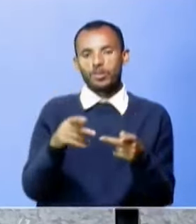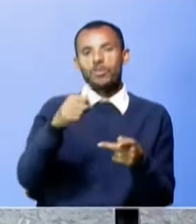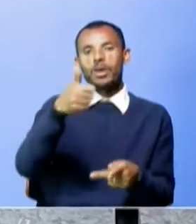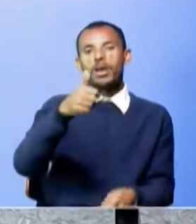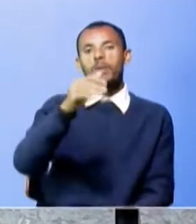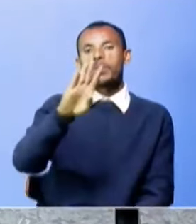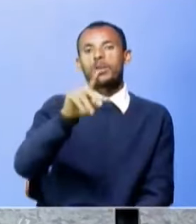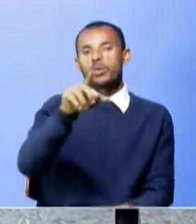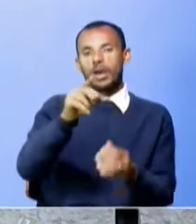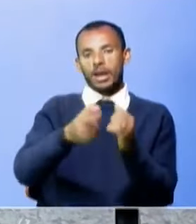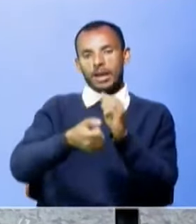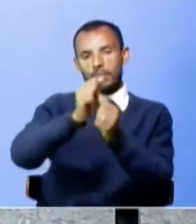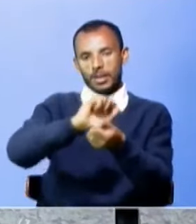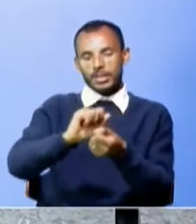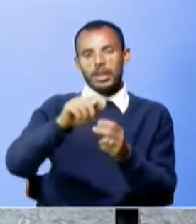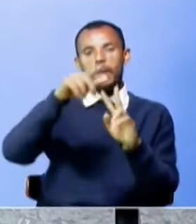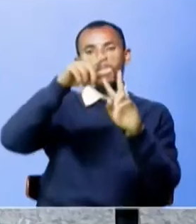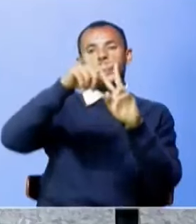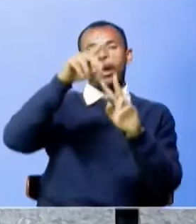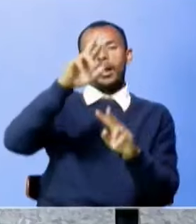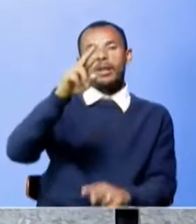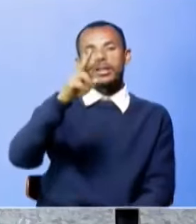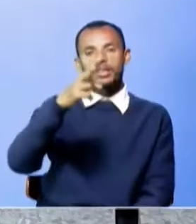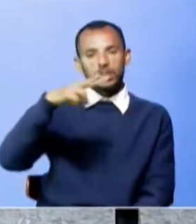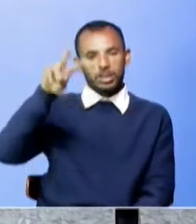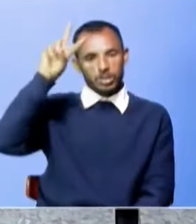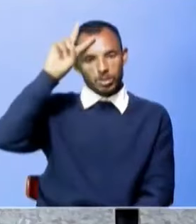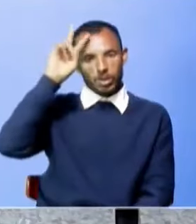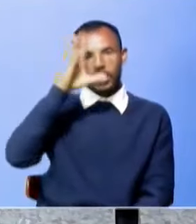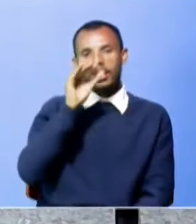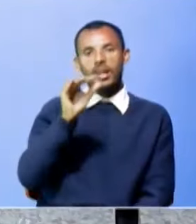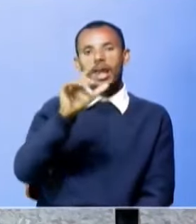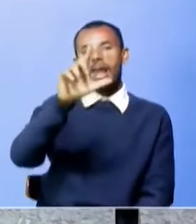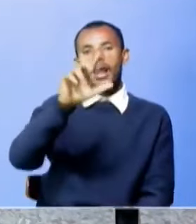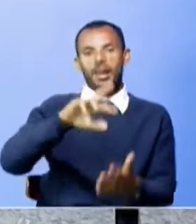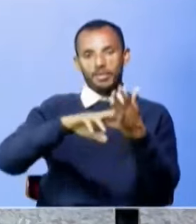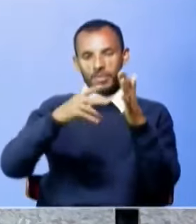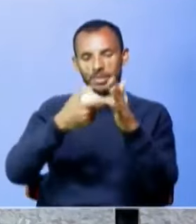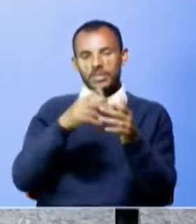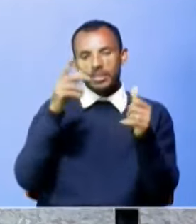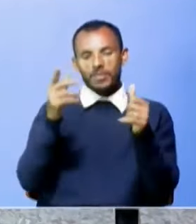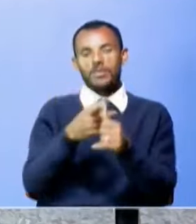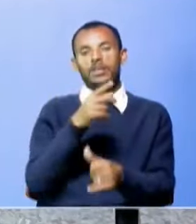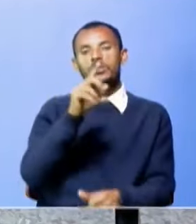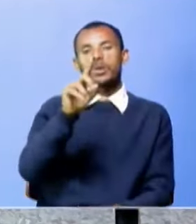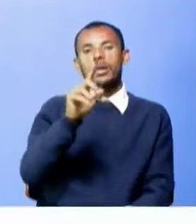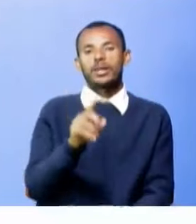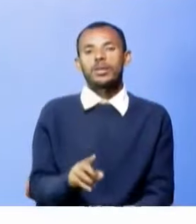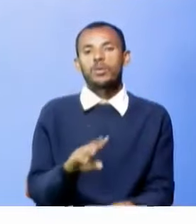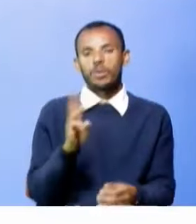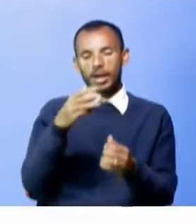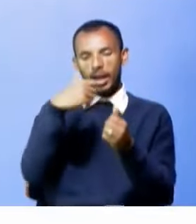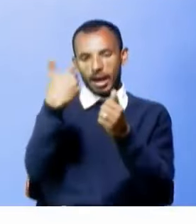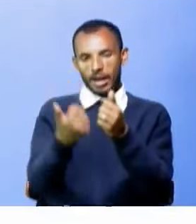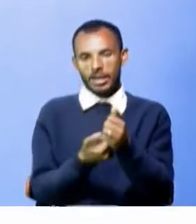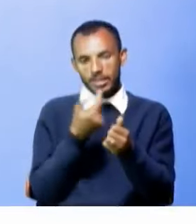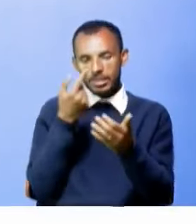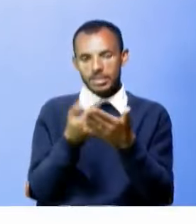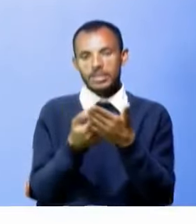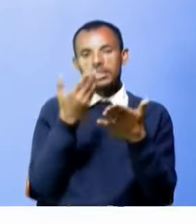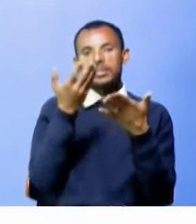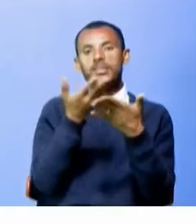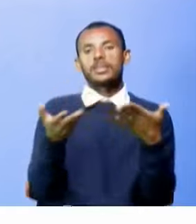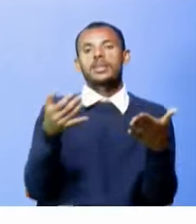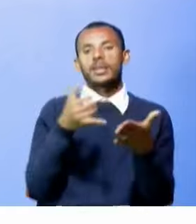you can replace pi r squared, and AL is obtained from the first one. So you can rearrange this thing, and